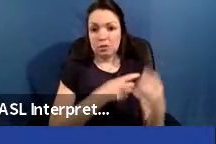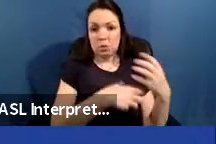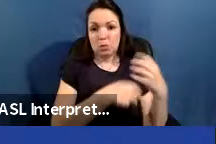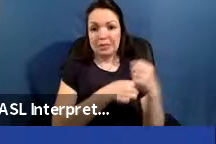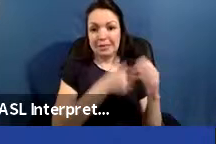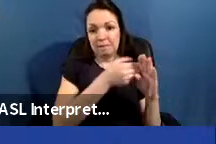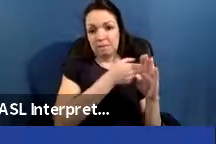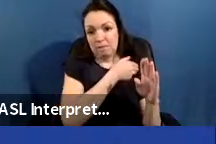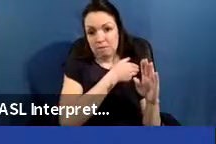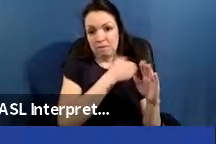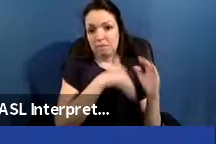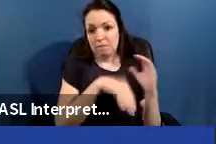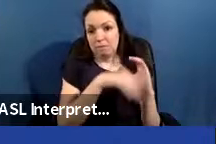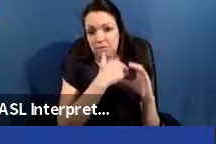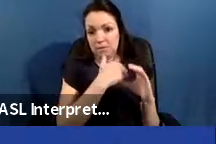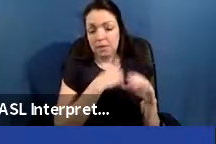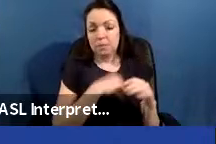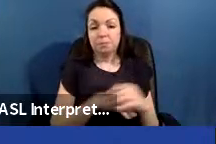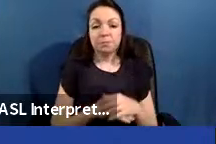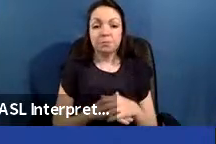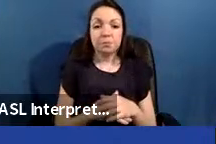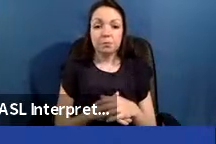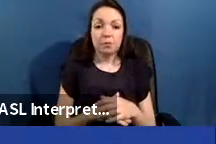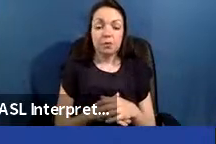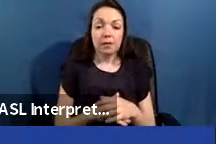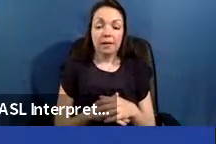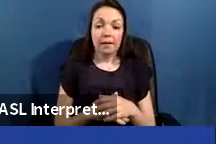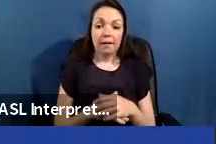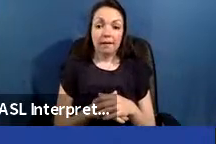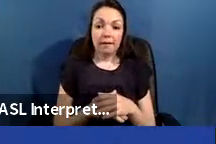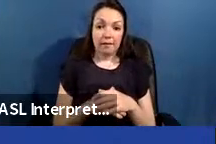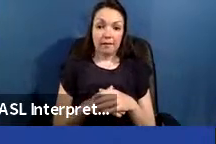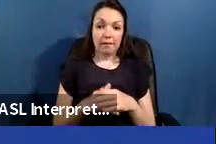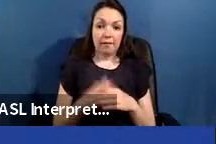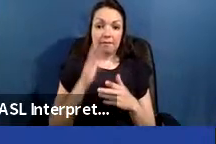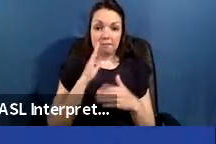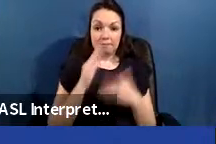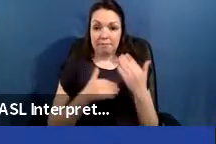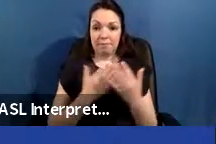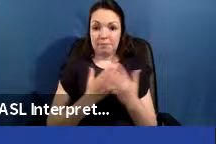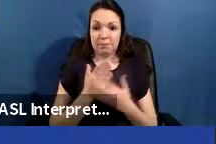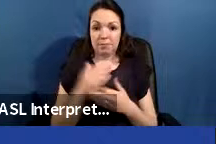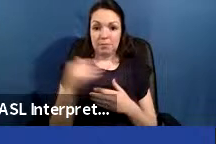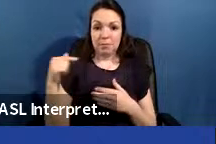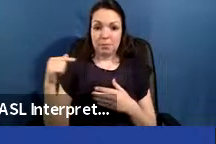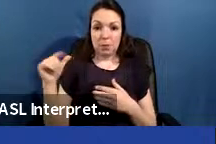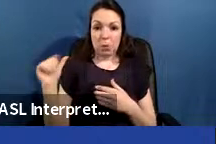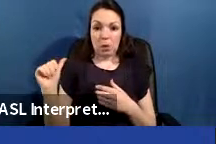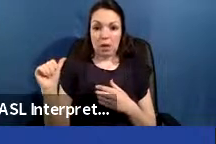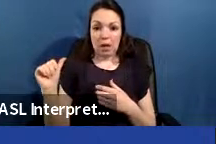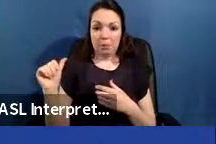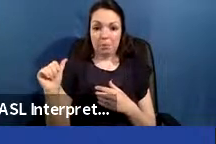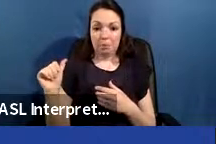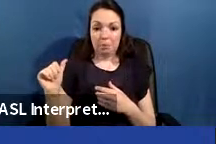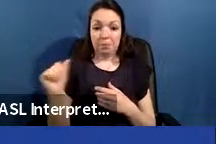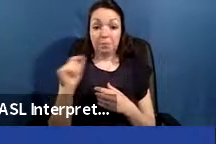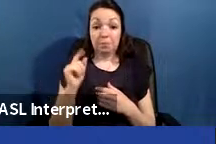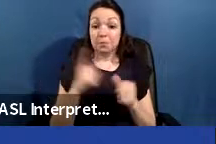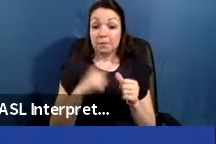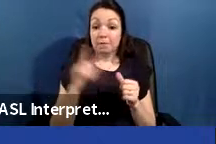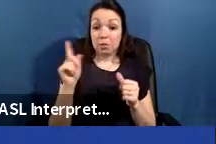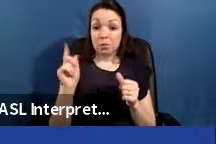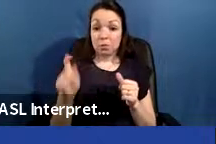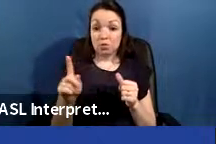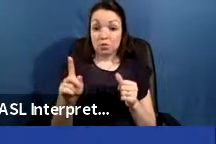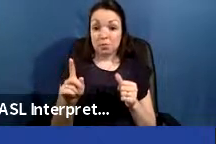advance of today's session and also make our way through the Q&A. For the first question that we've